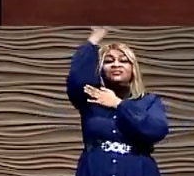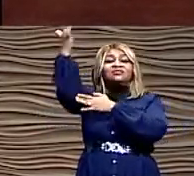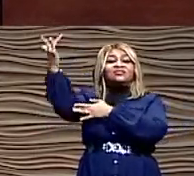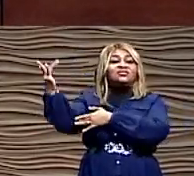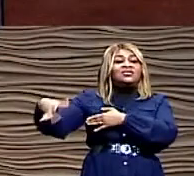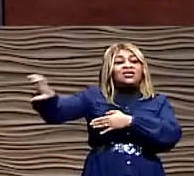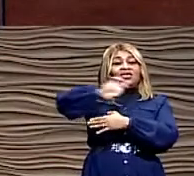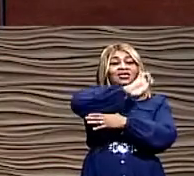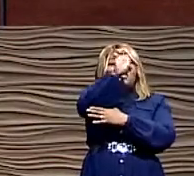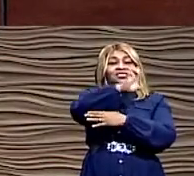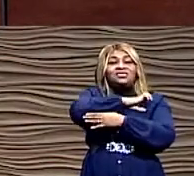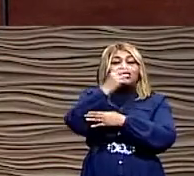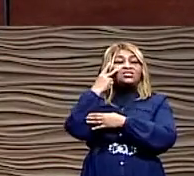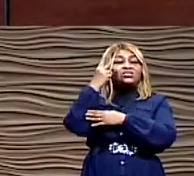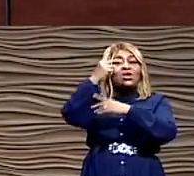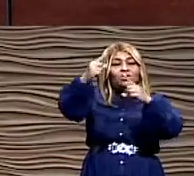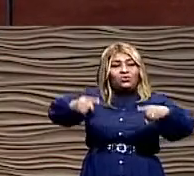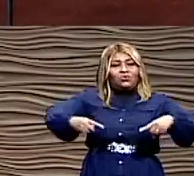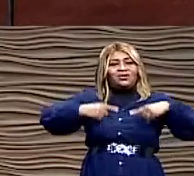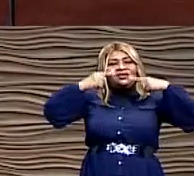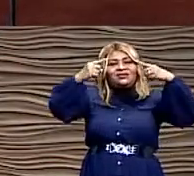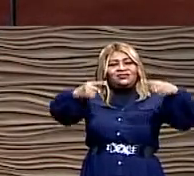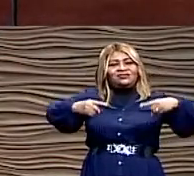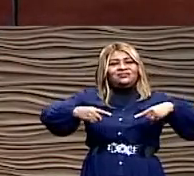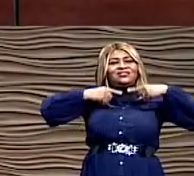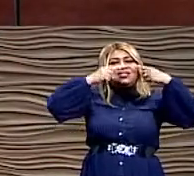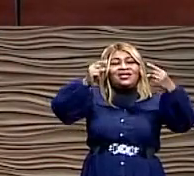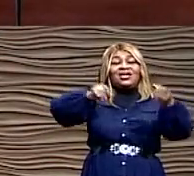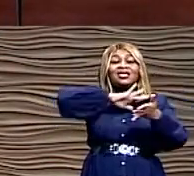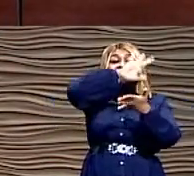air. Ezekiel saw the wheel,